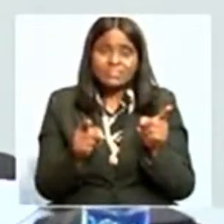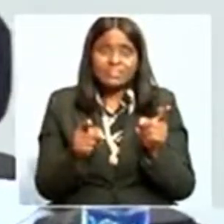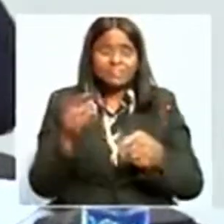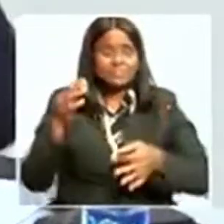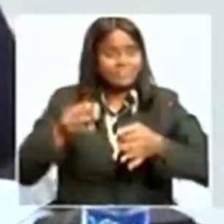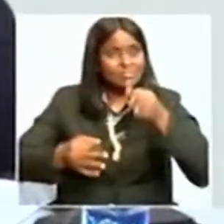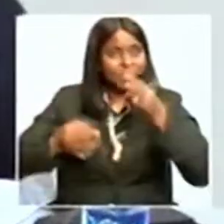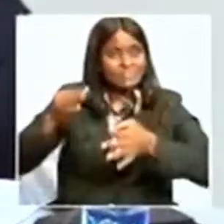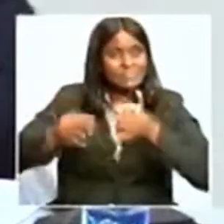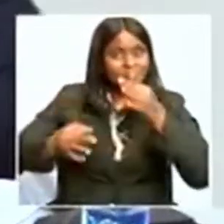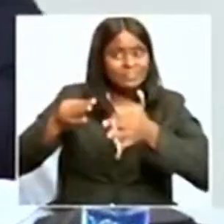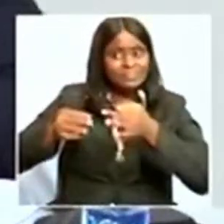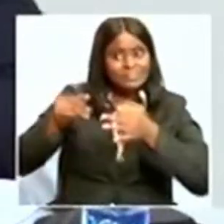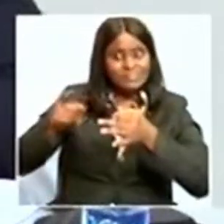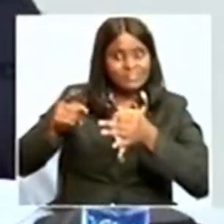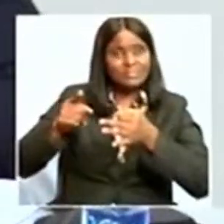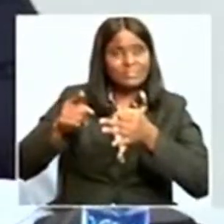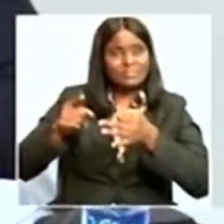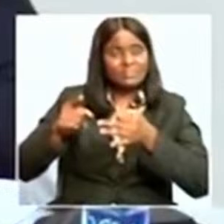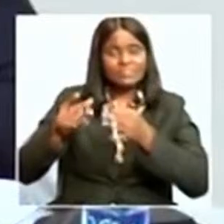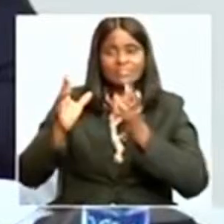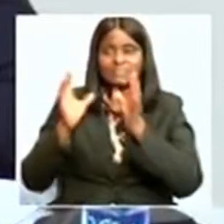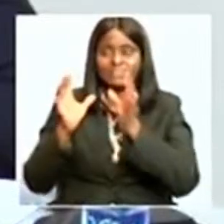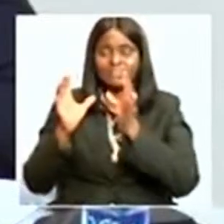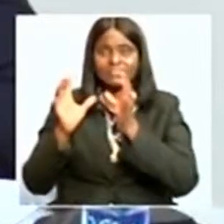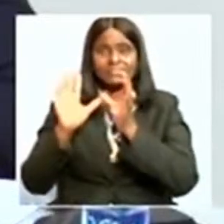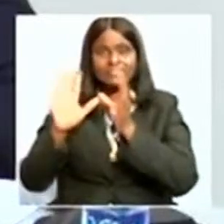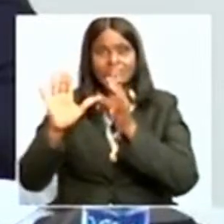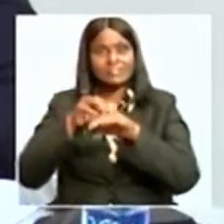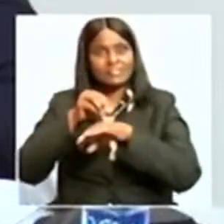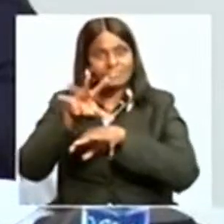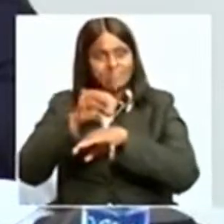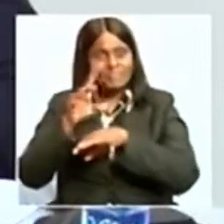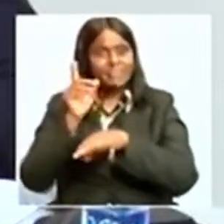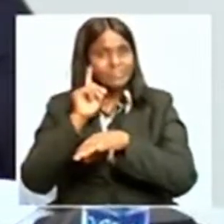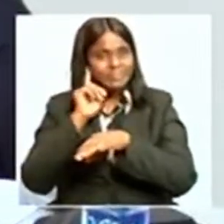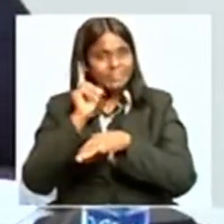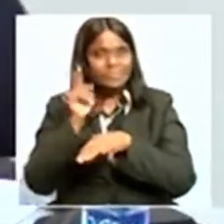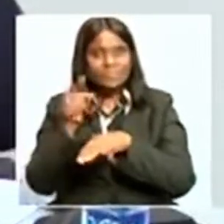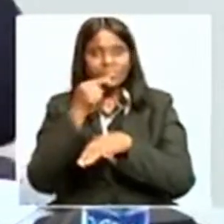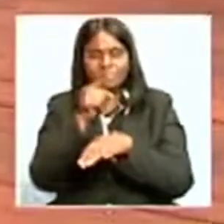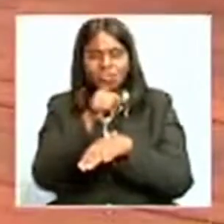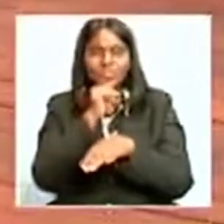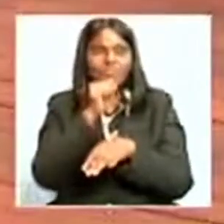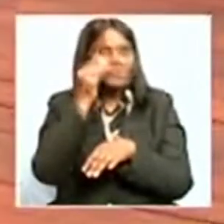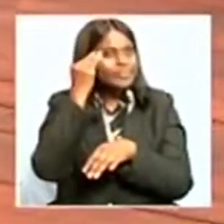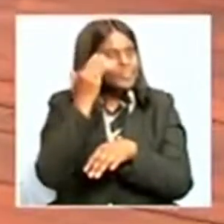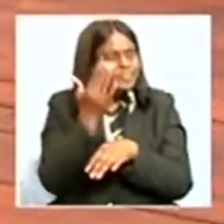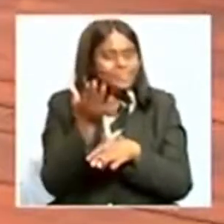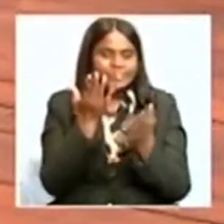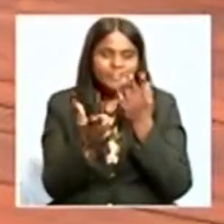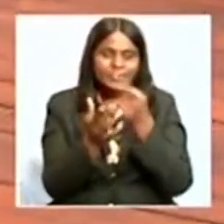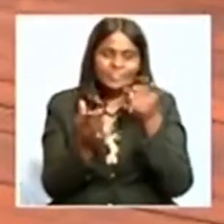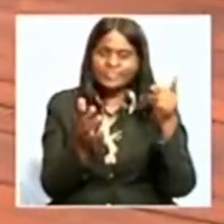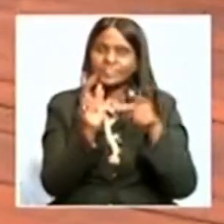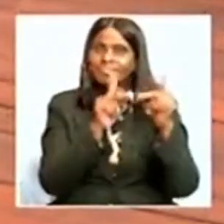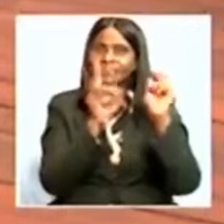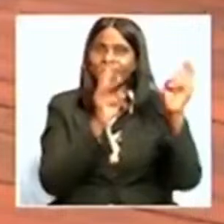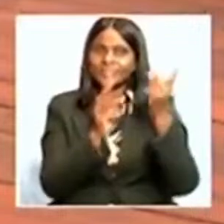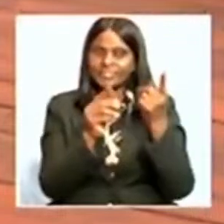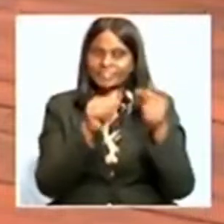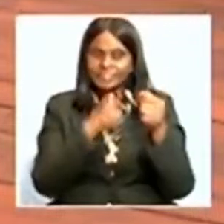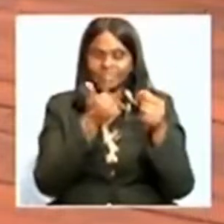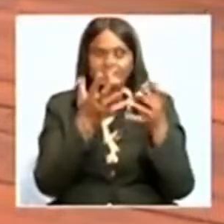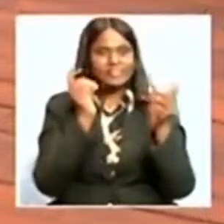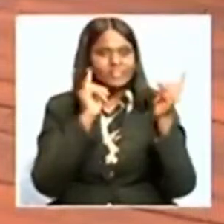judiciary, we always rely on your advice. When you say you don't know, maybe those people come. Wanted to